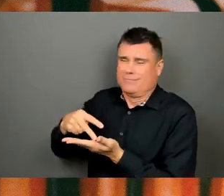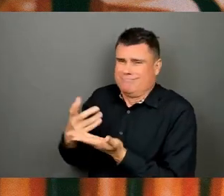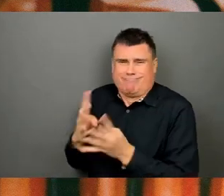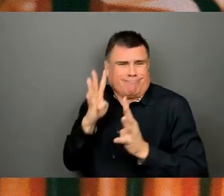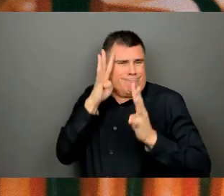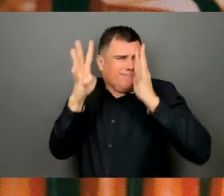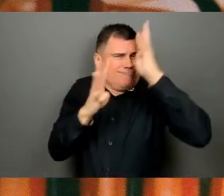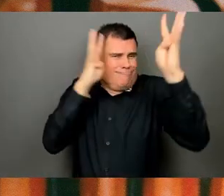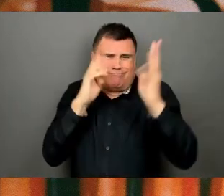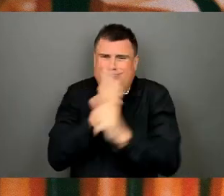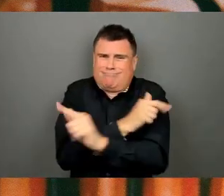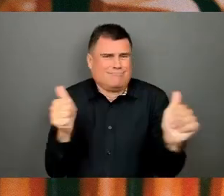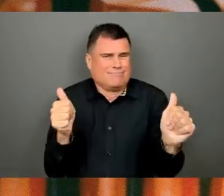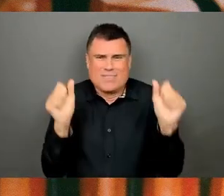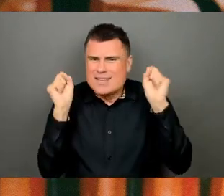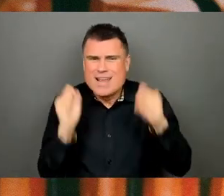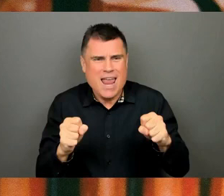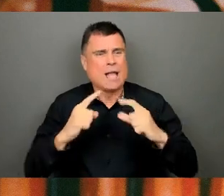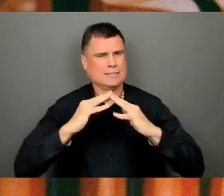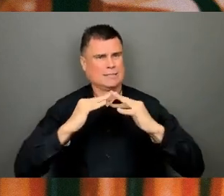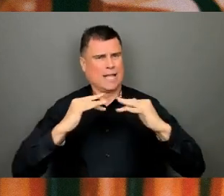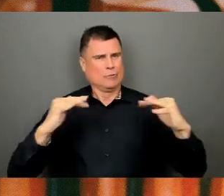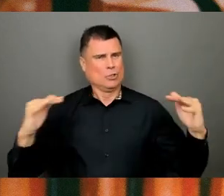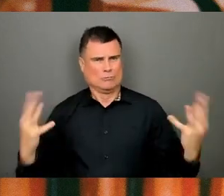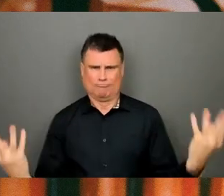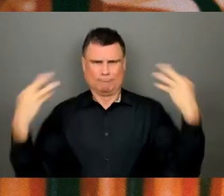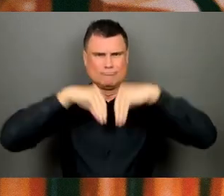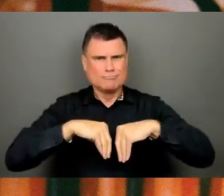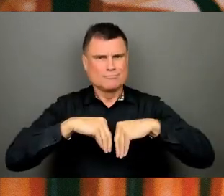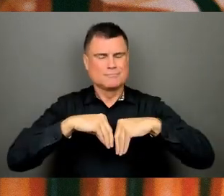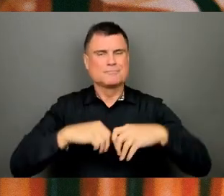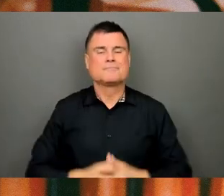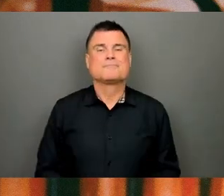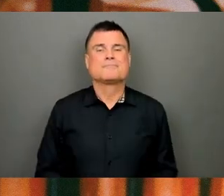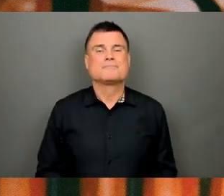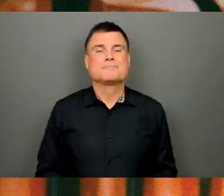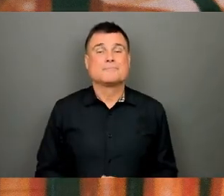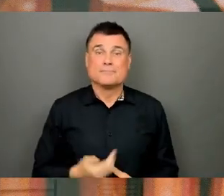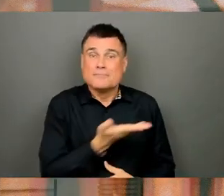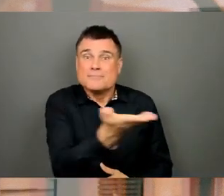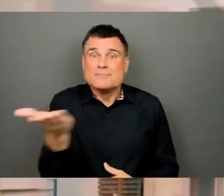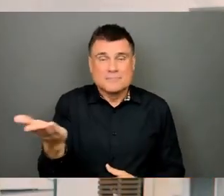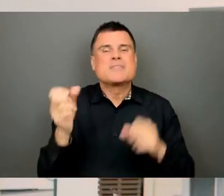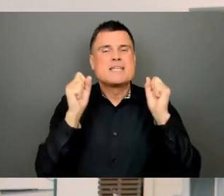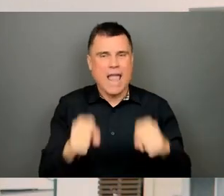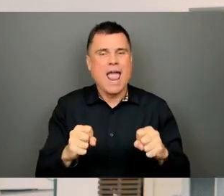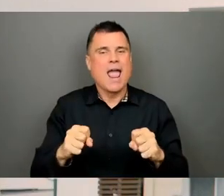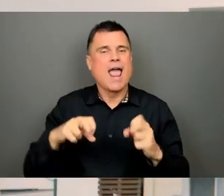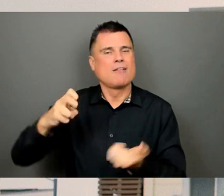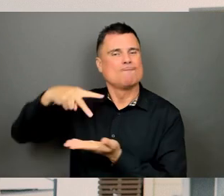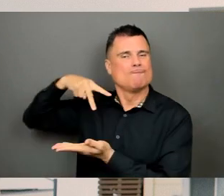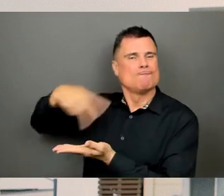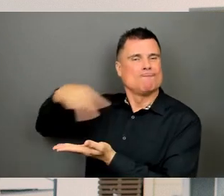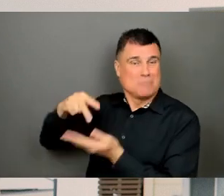celebration of inclusivity of various art forms. No matter how you move or groove, you can be a hip-hop dancer. You can do these